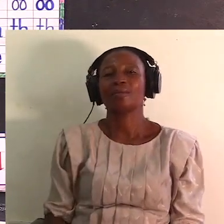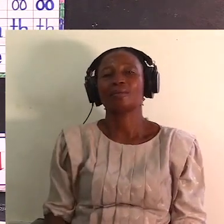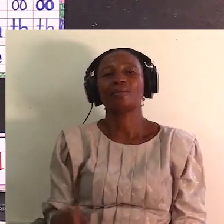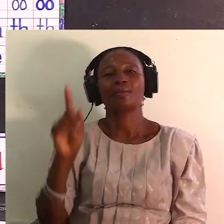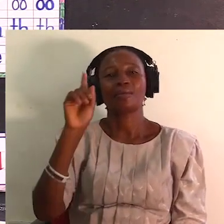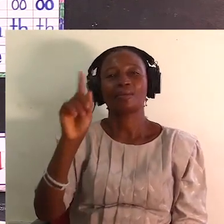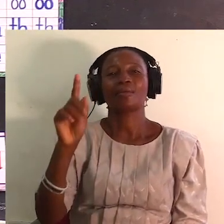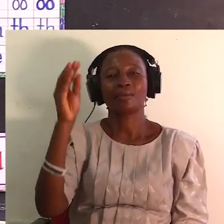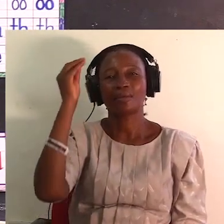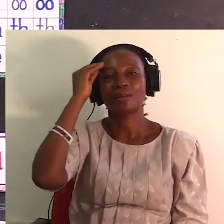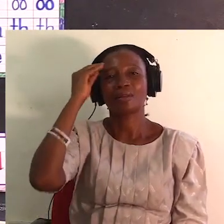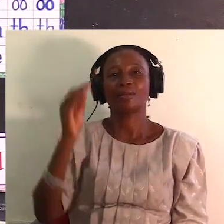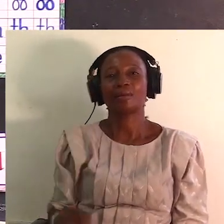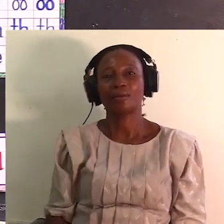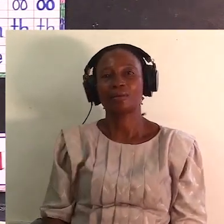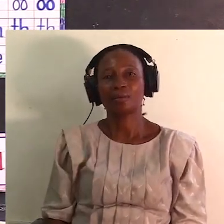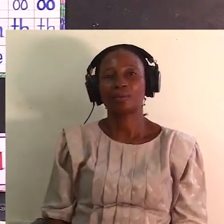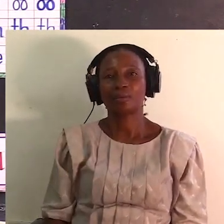If you could remember,